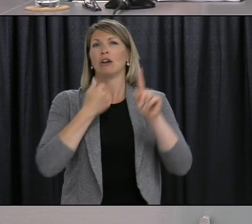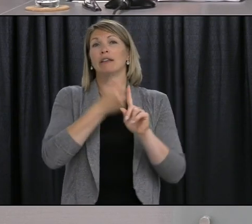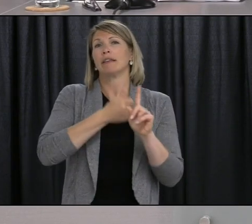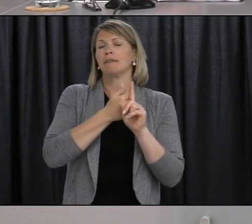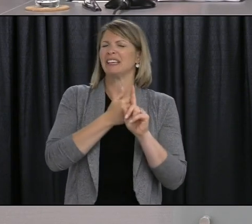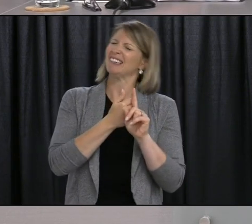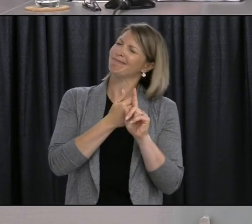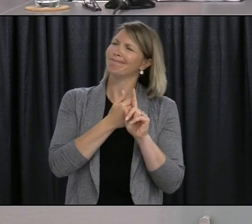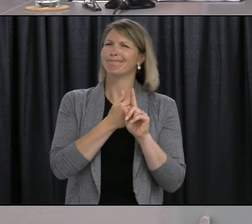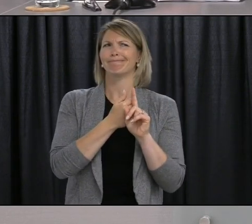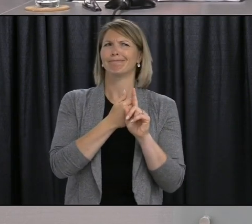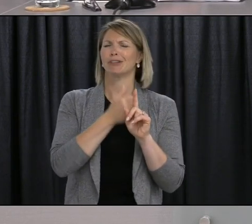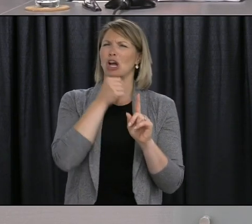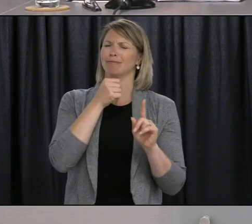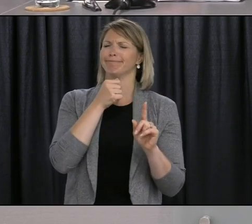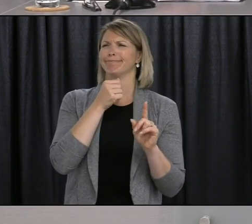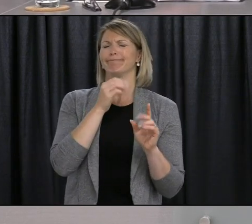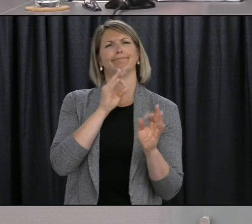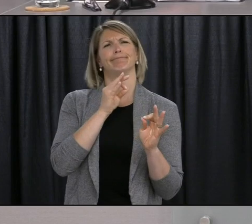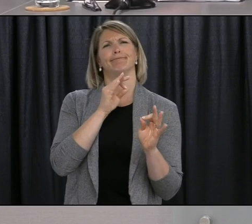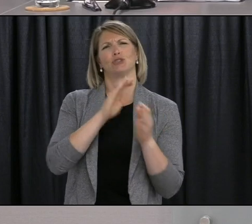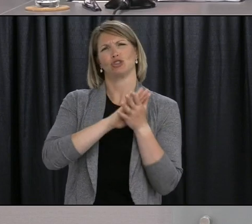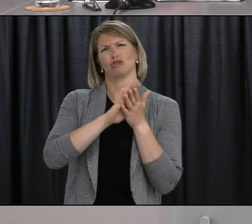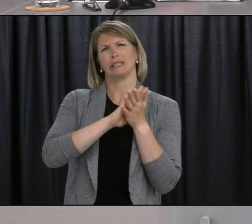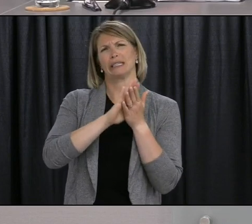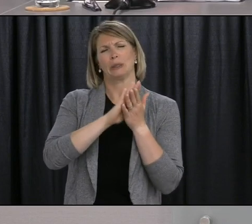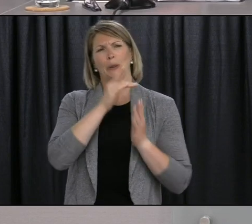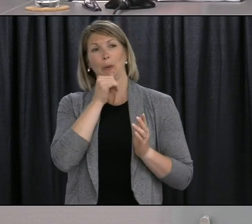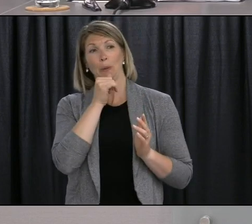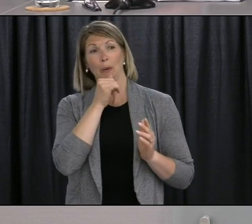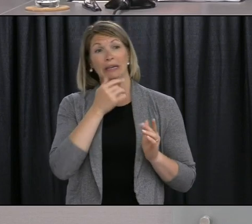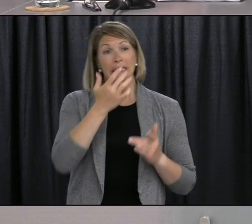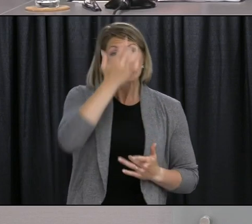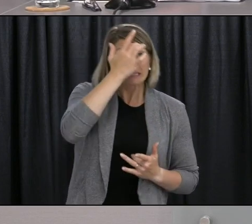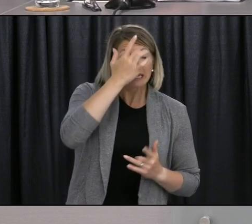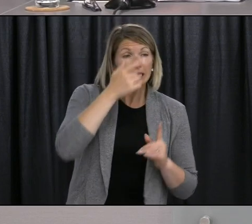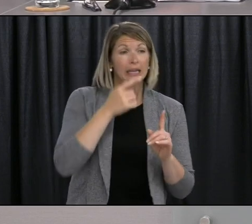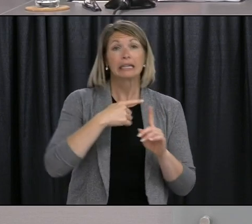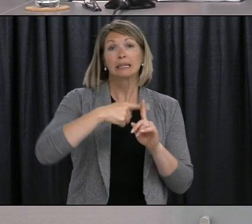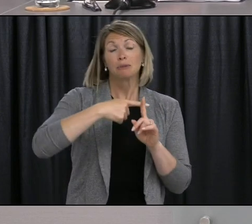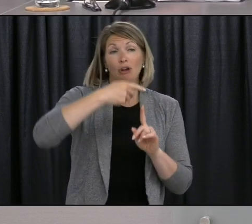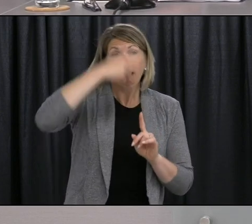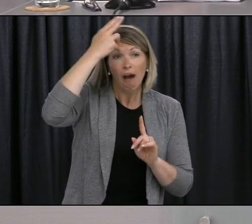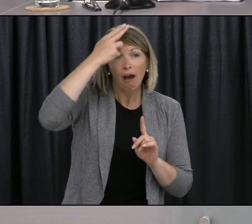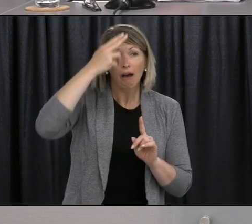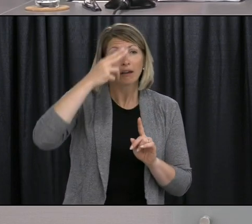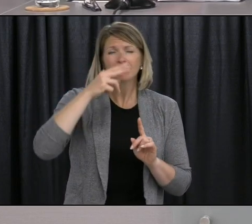this now, and will the province be required to assist with it here locally?